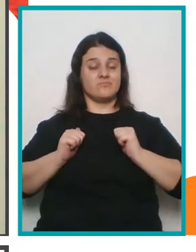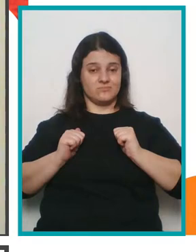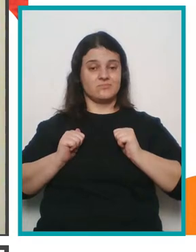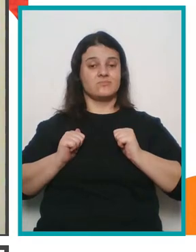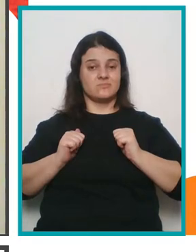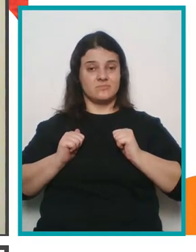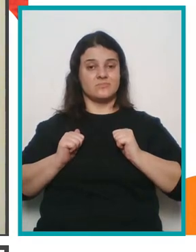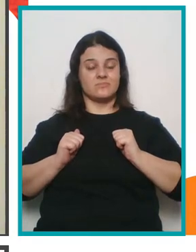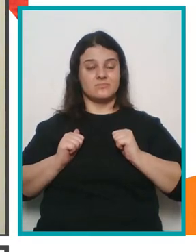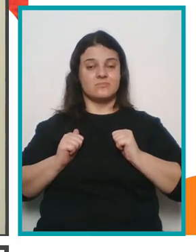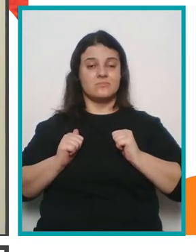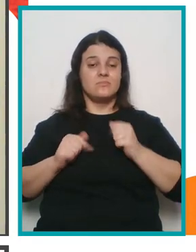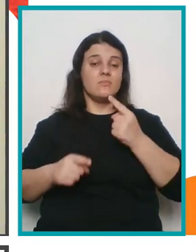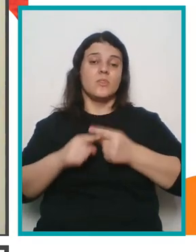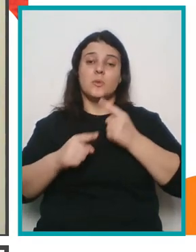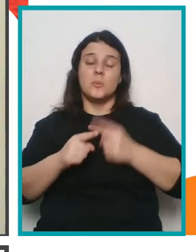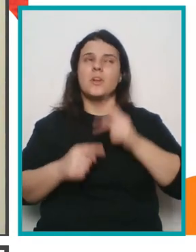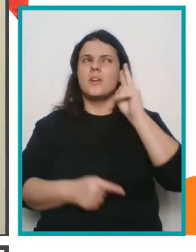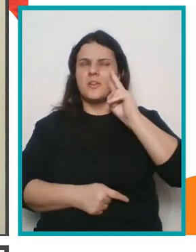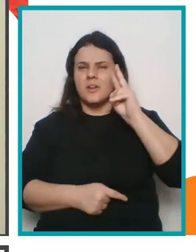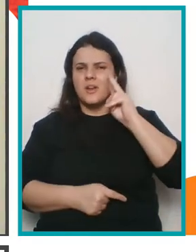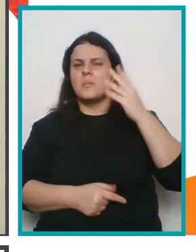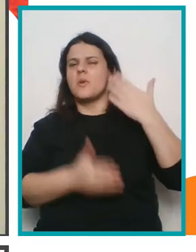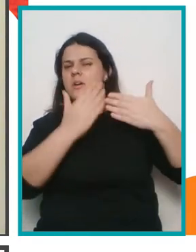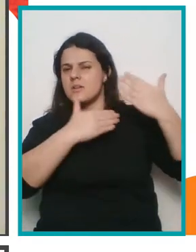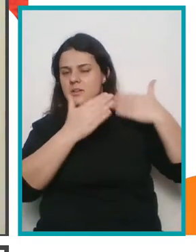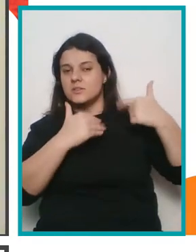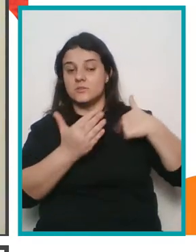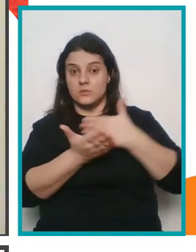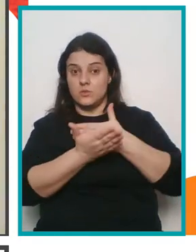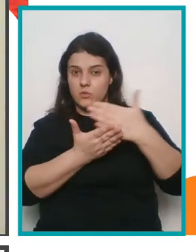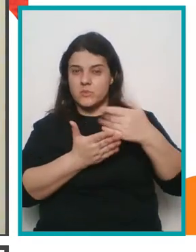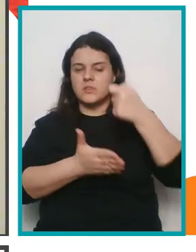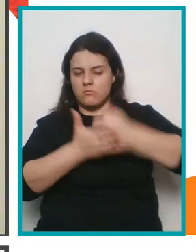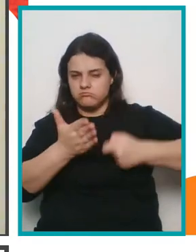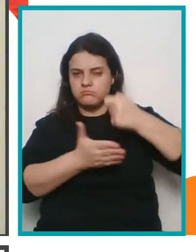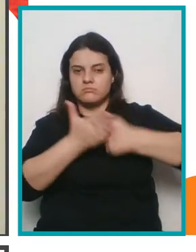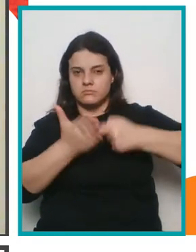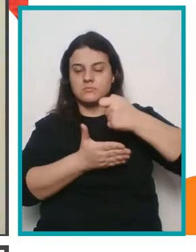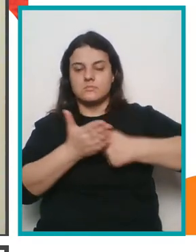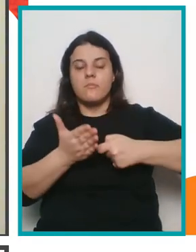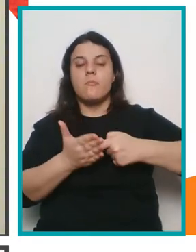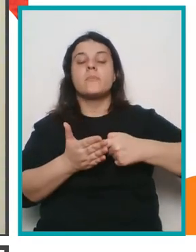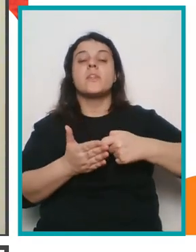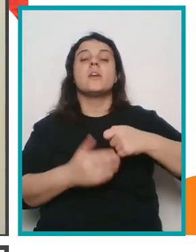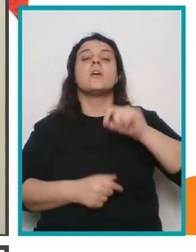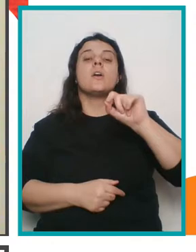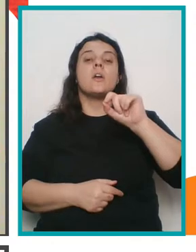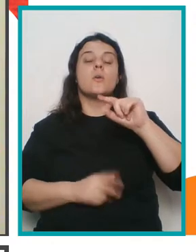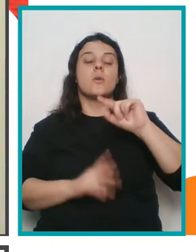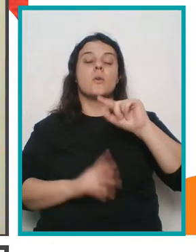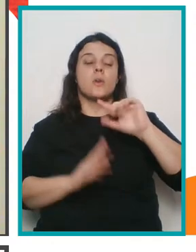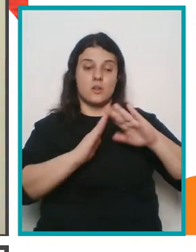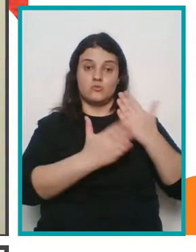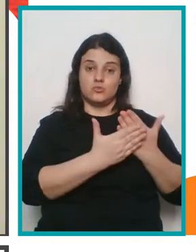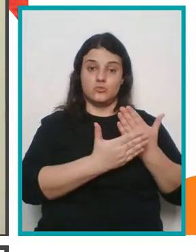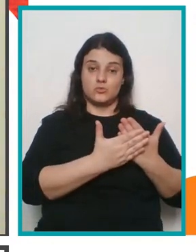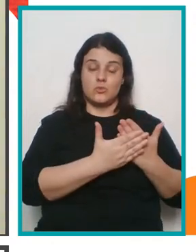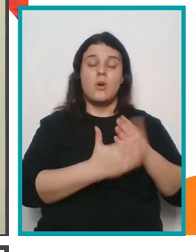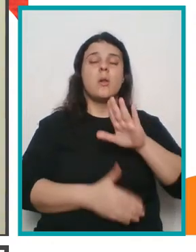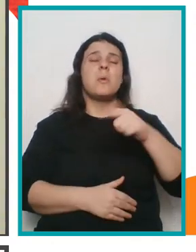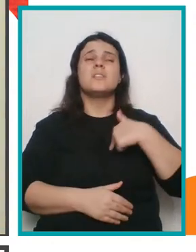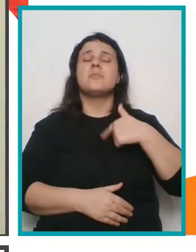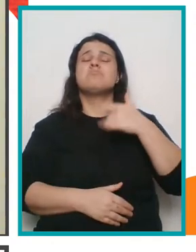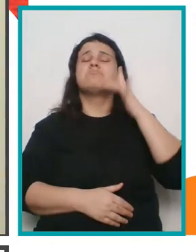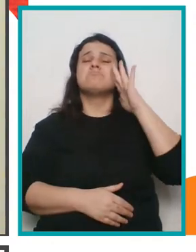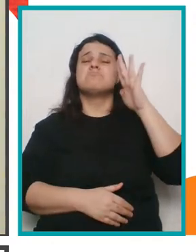change. It was taught as something that either happened in the past or something that was coming in the far future that we don't